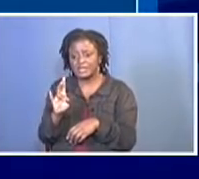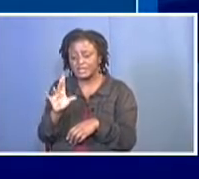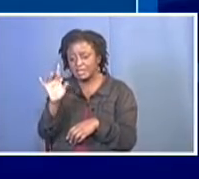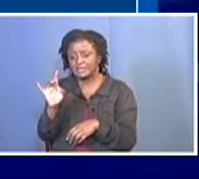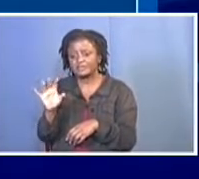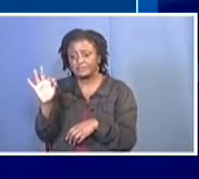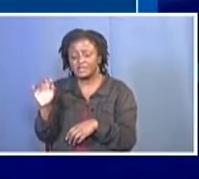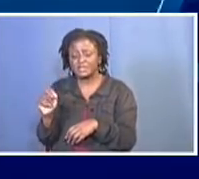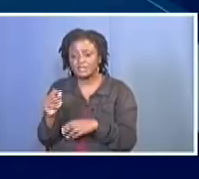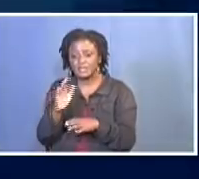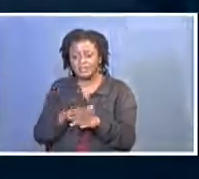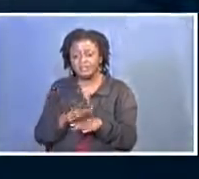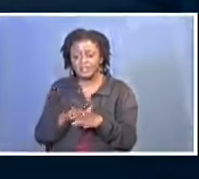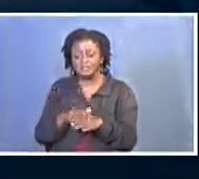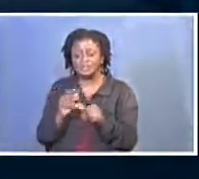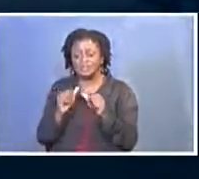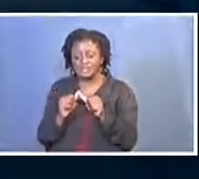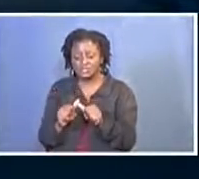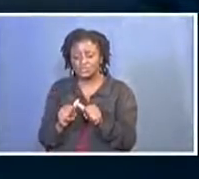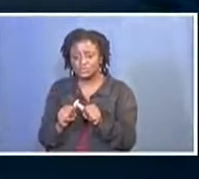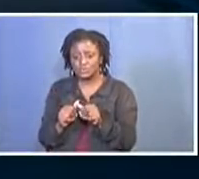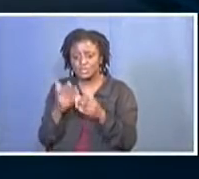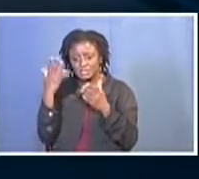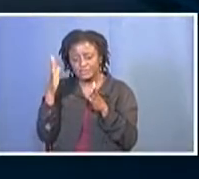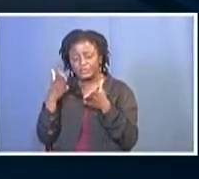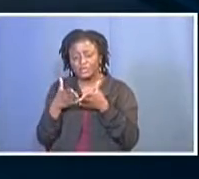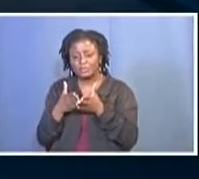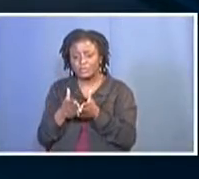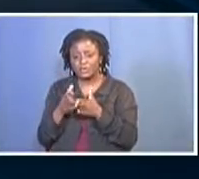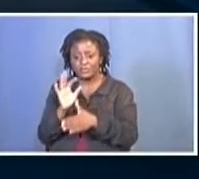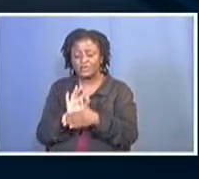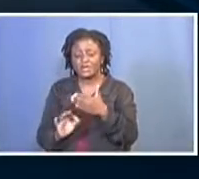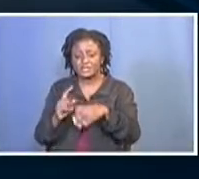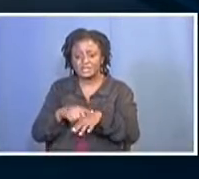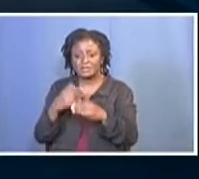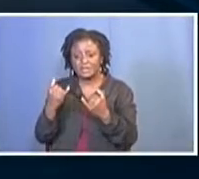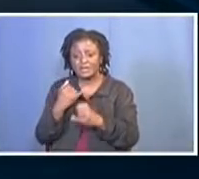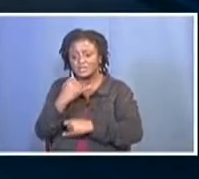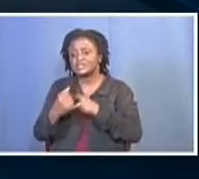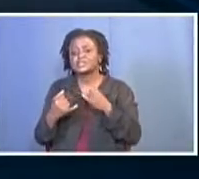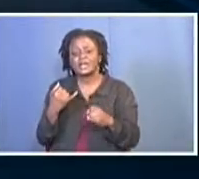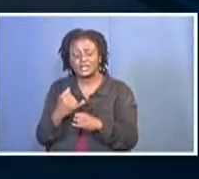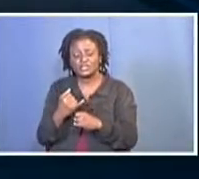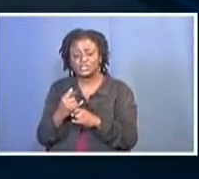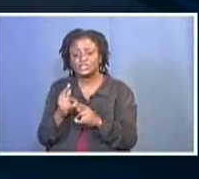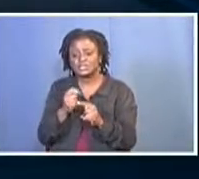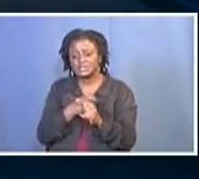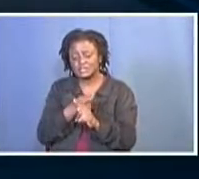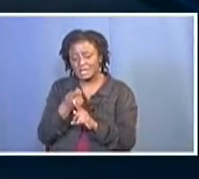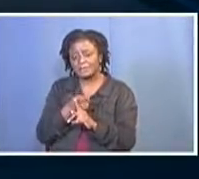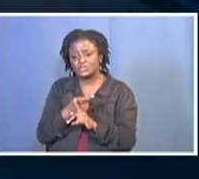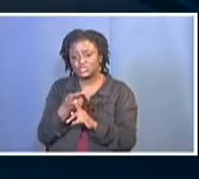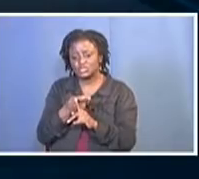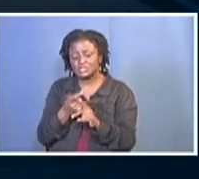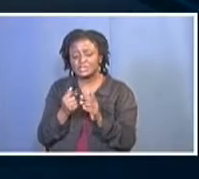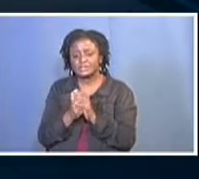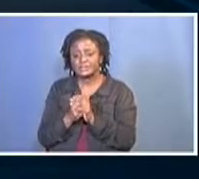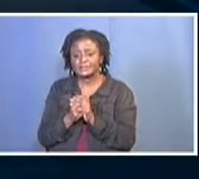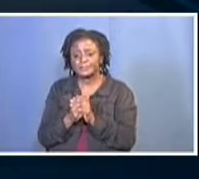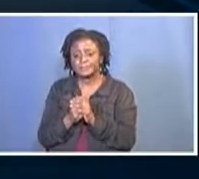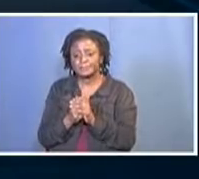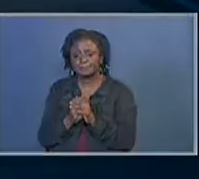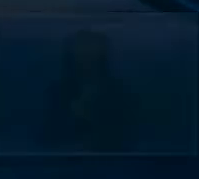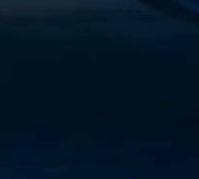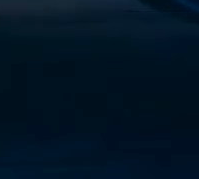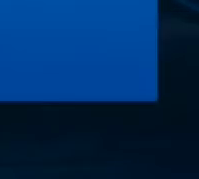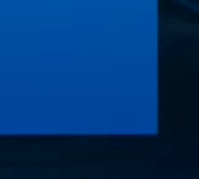continue into Thursday. That's going to do it for your boating forecast. It's time now for your international temperatures, and they are brought to you by Royal Star